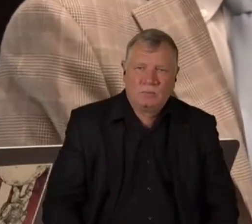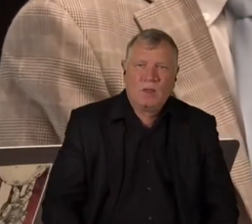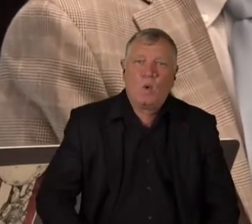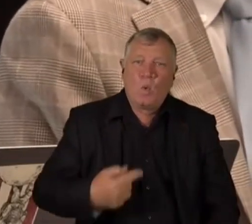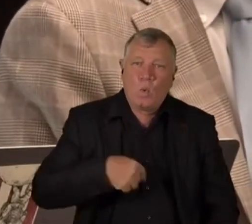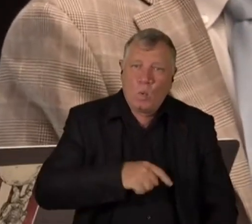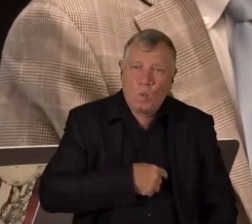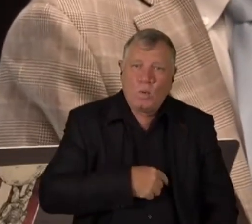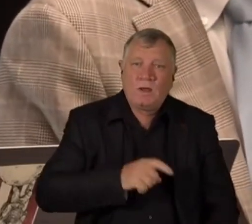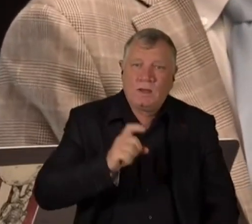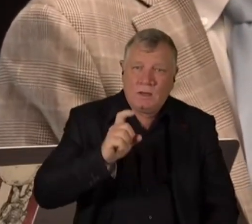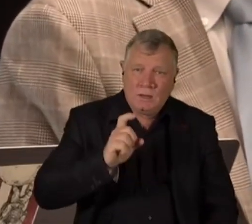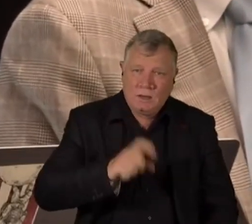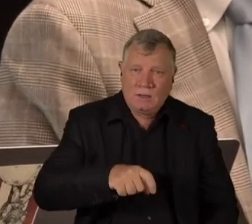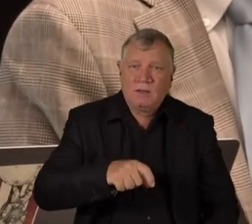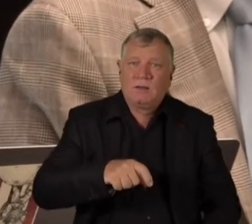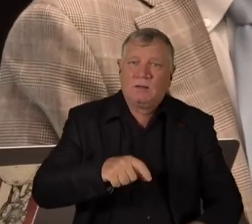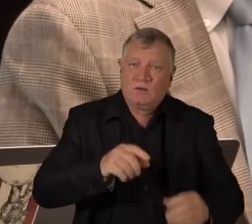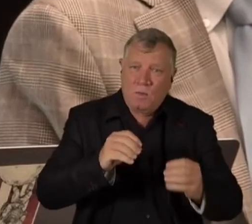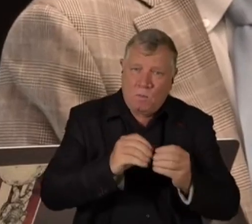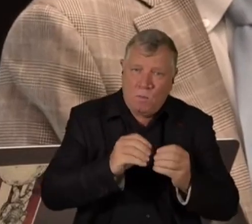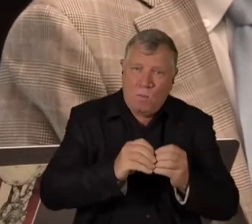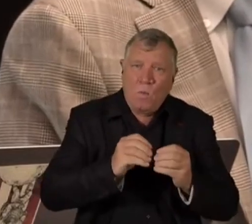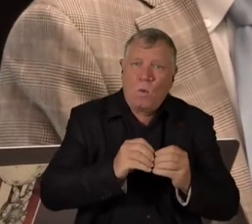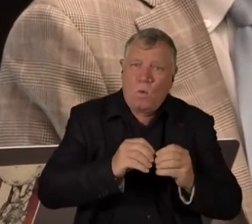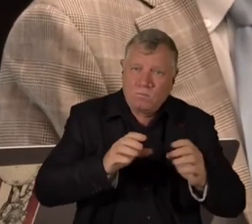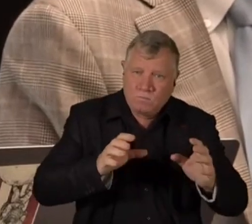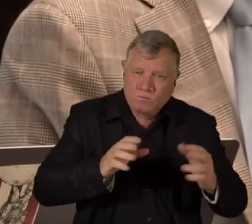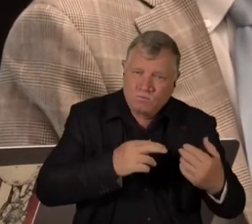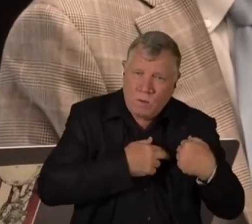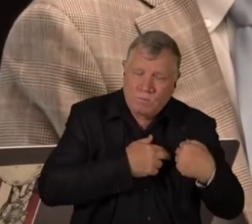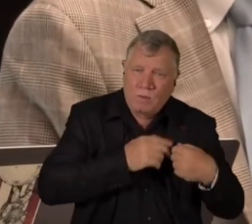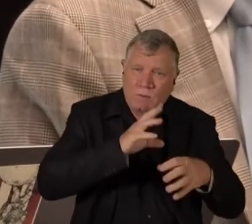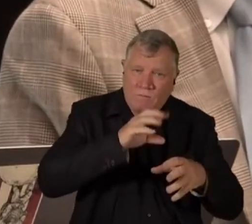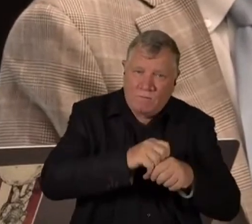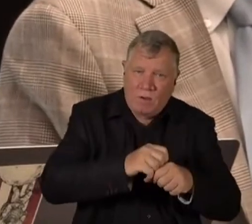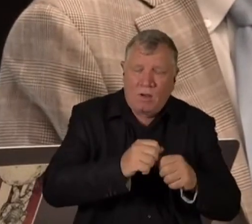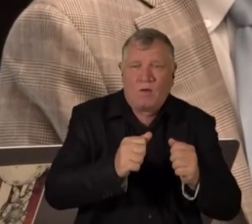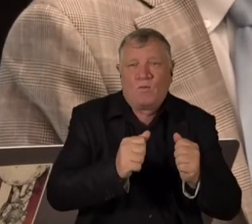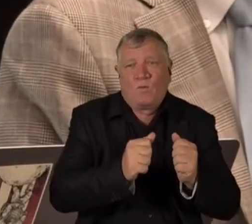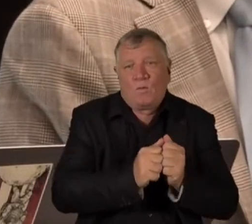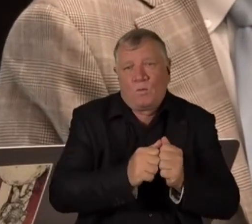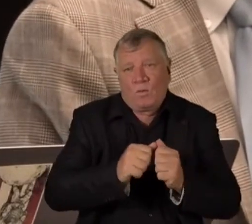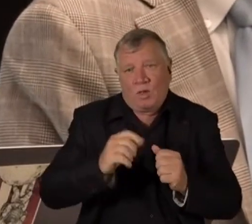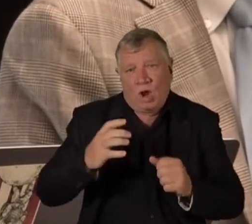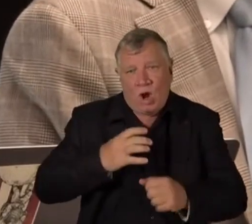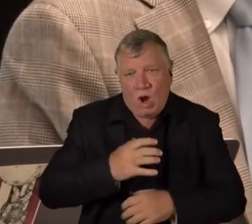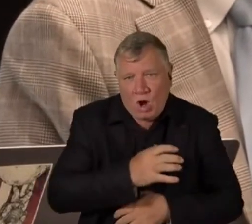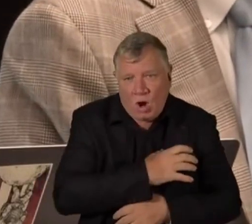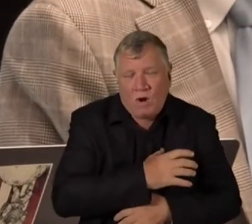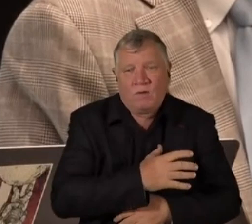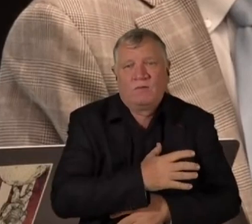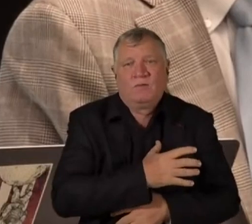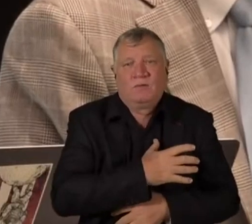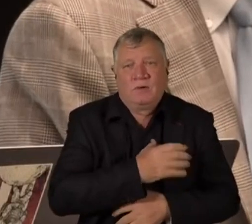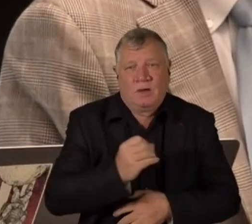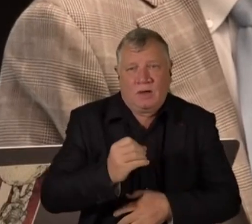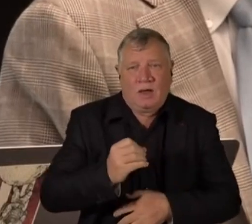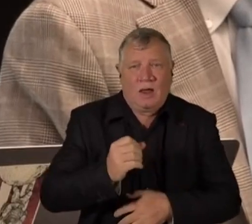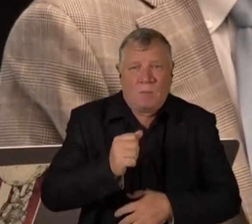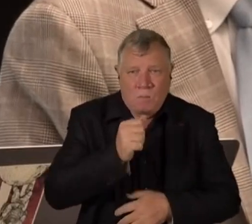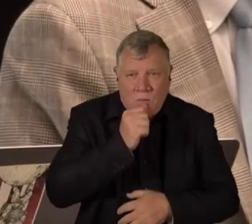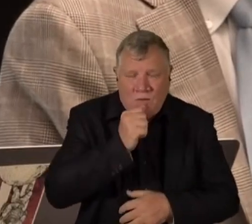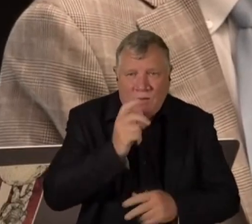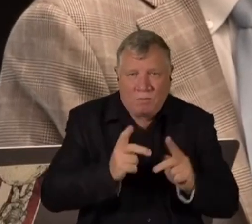more involved privately and publicly by members of Congress who have specifically asked us